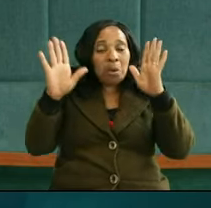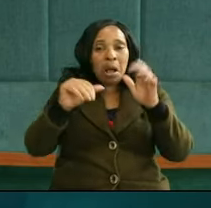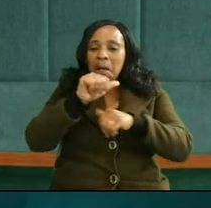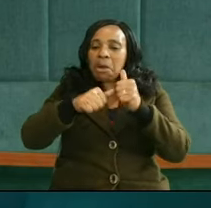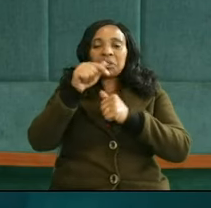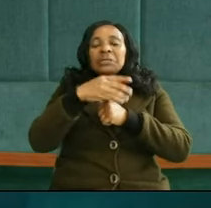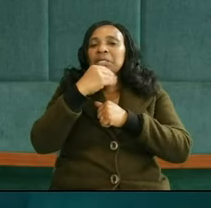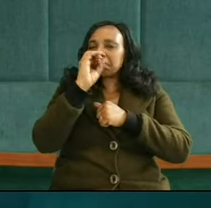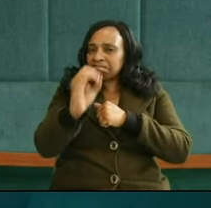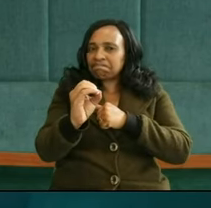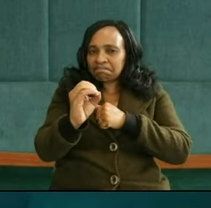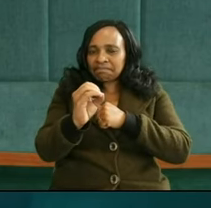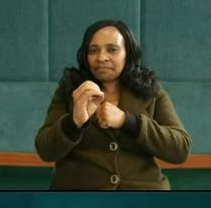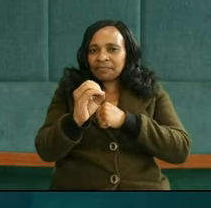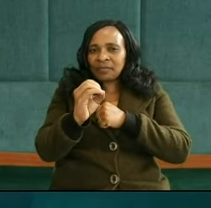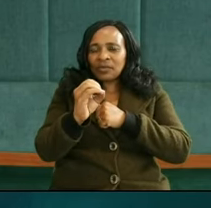about.